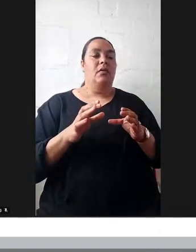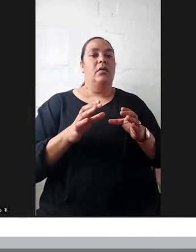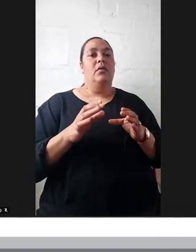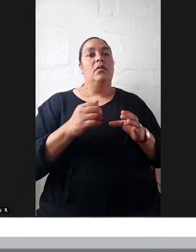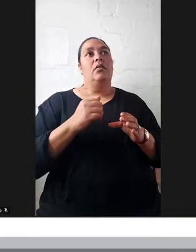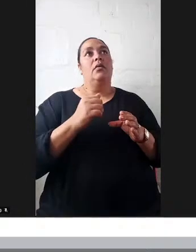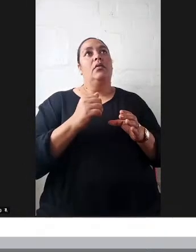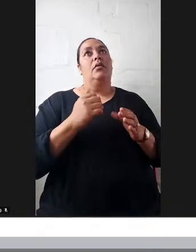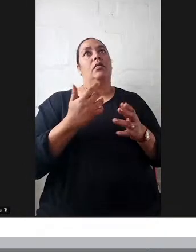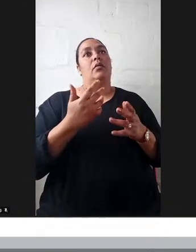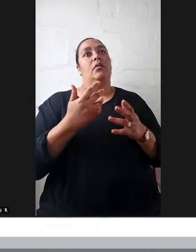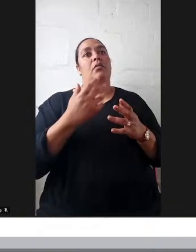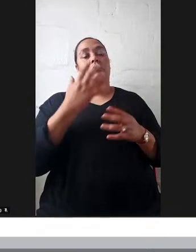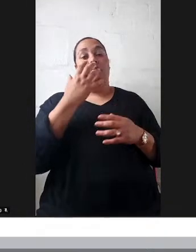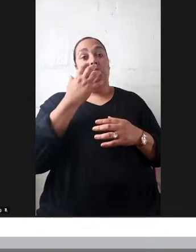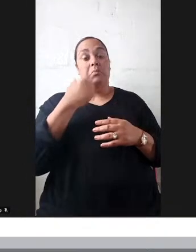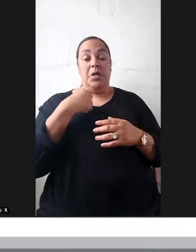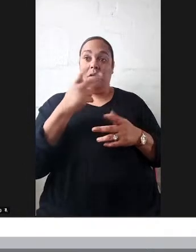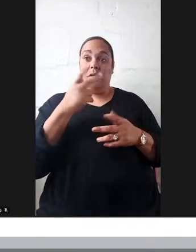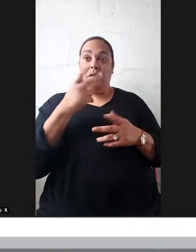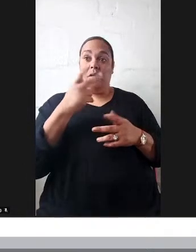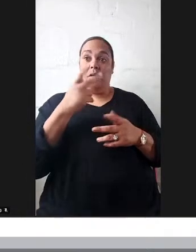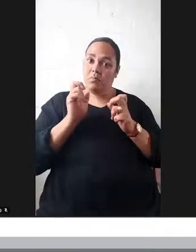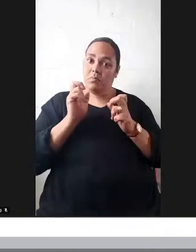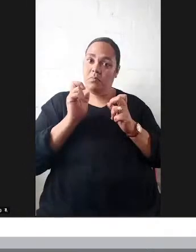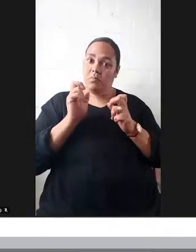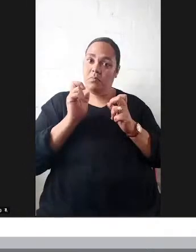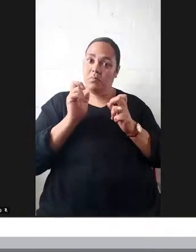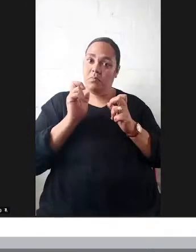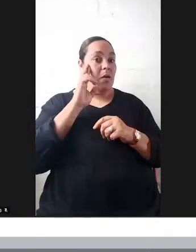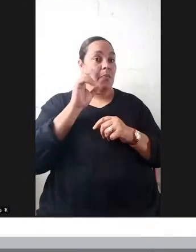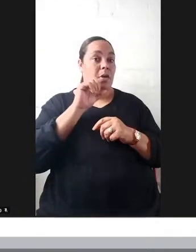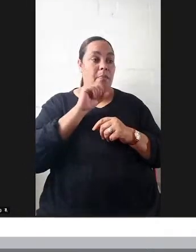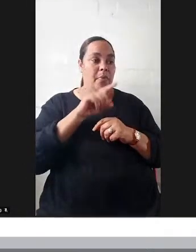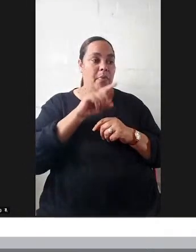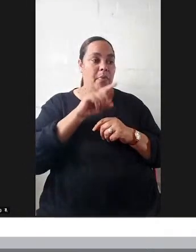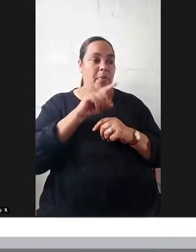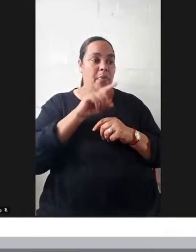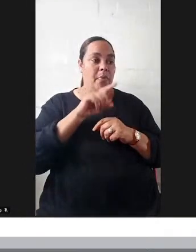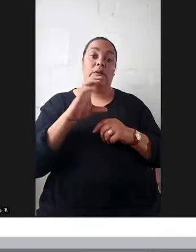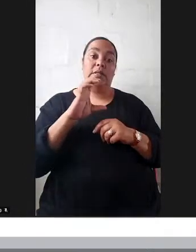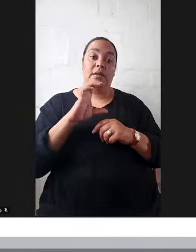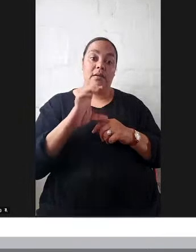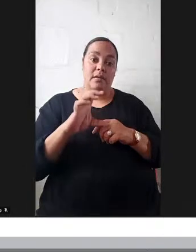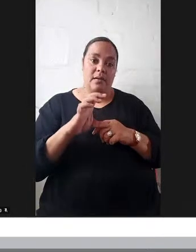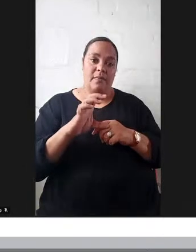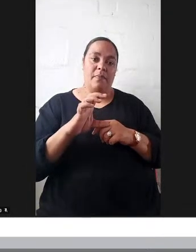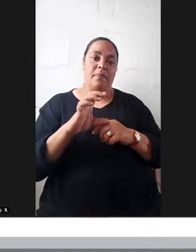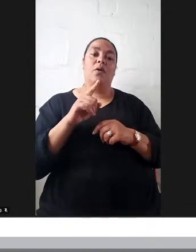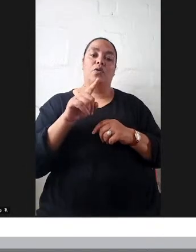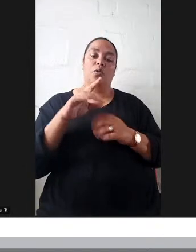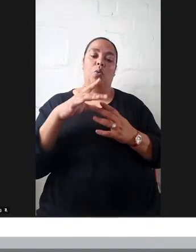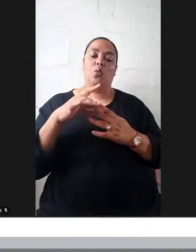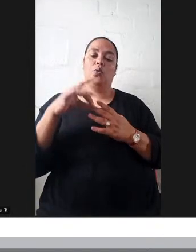My impression and recollection is that the Western Cape was chosen to pilot